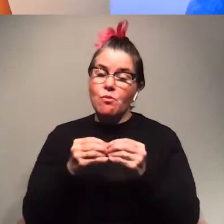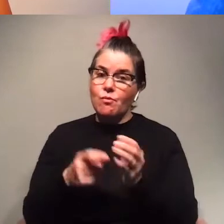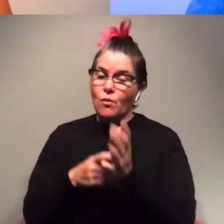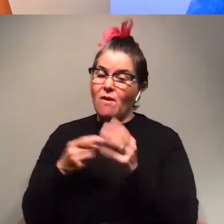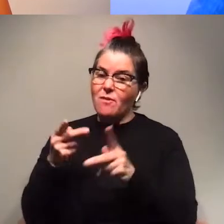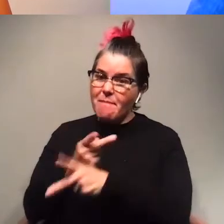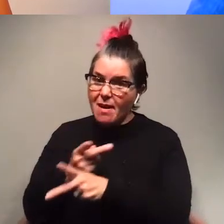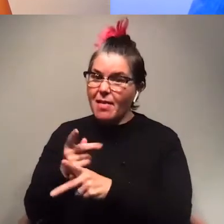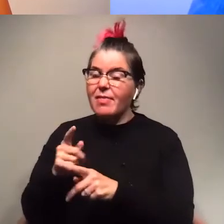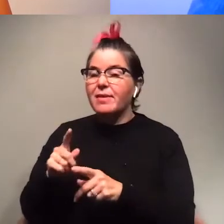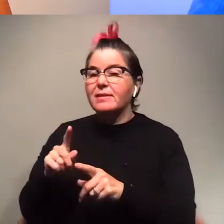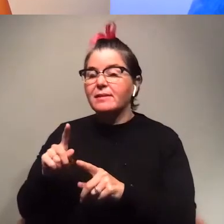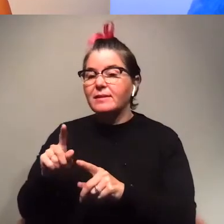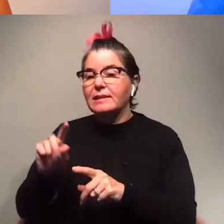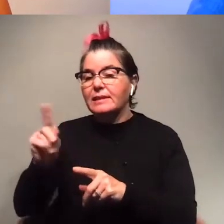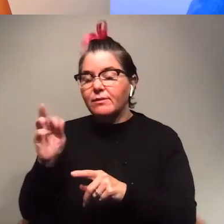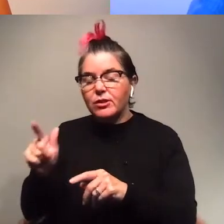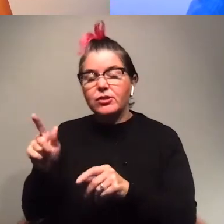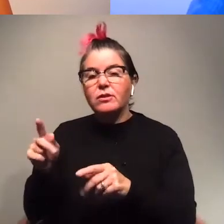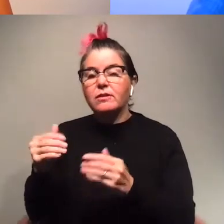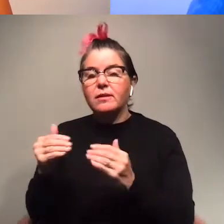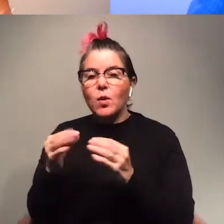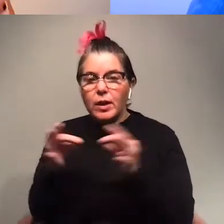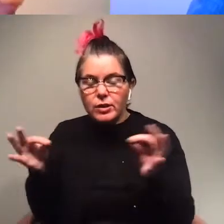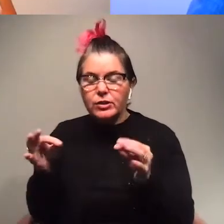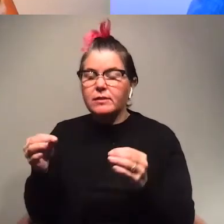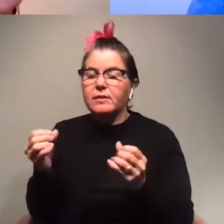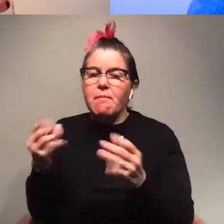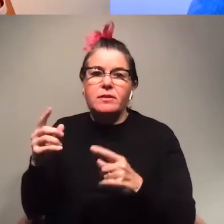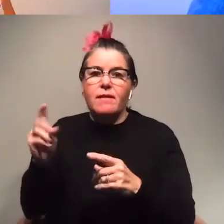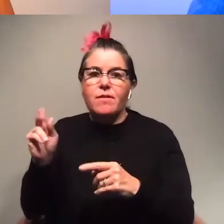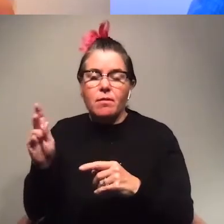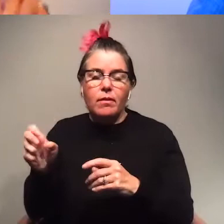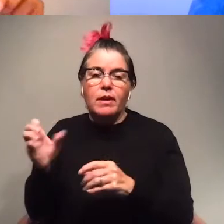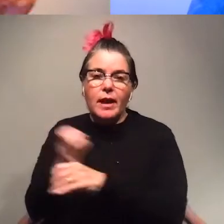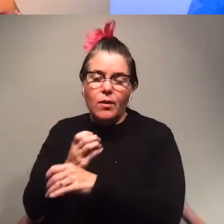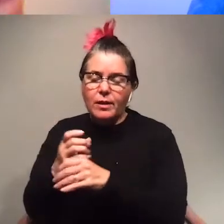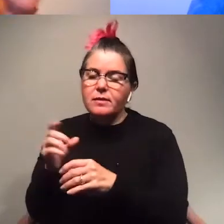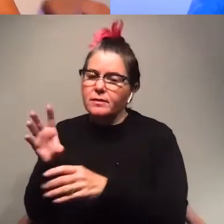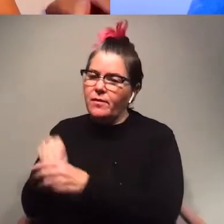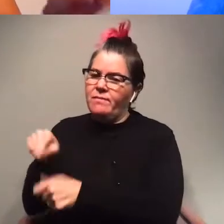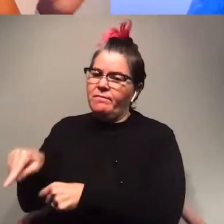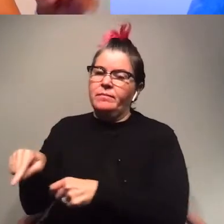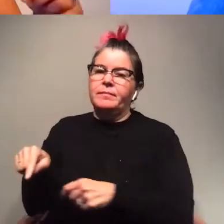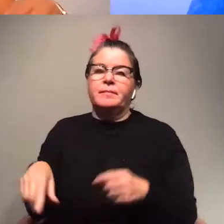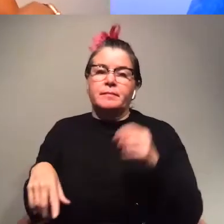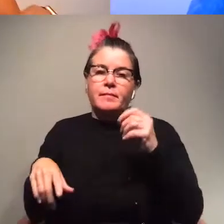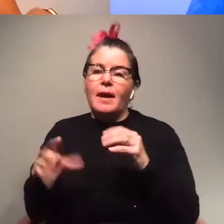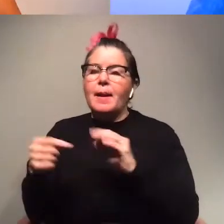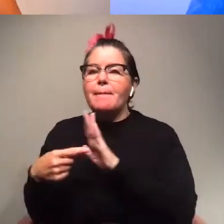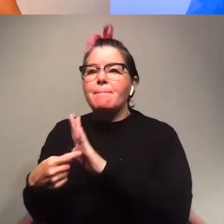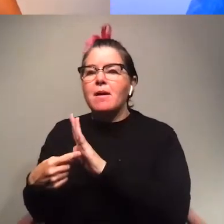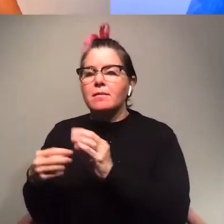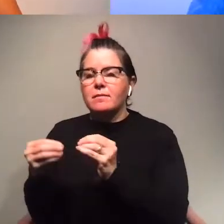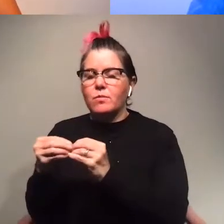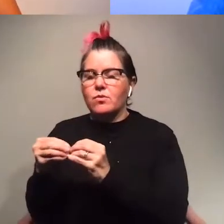like differential equations, multivariable calculus. The kind of modeling things are definitely going to be more in the engineering side.